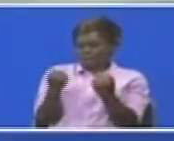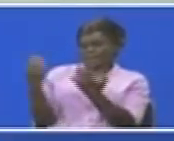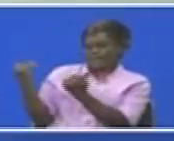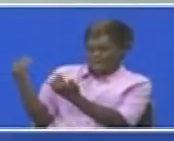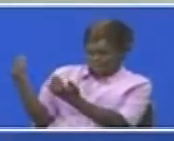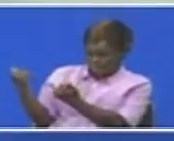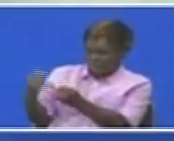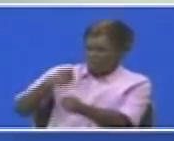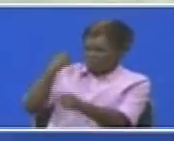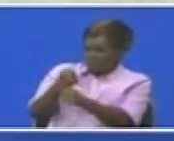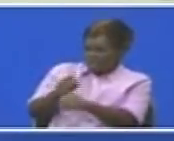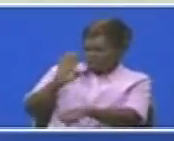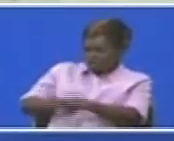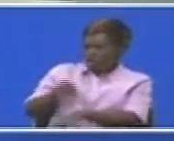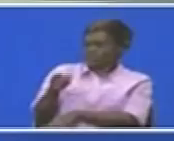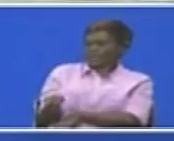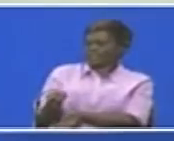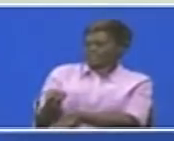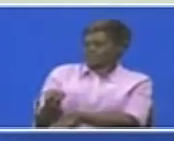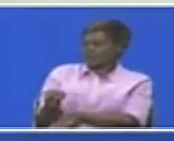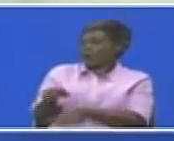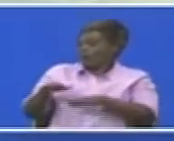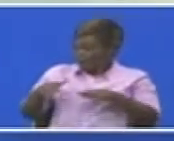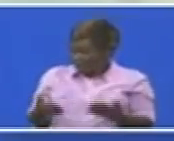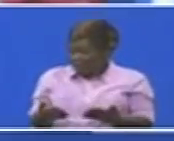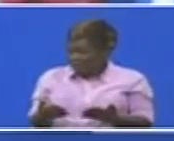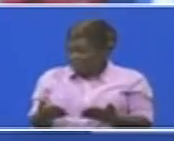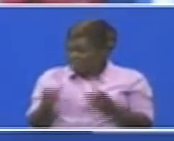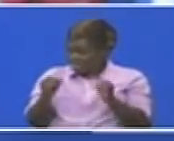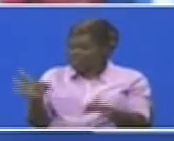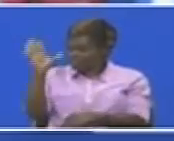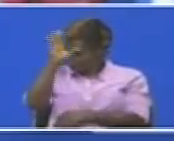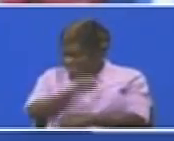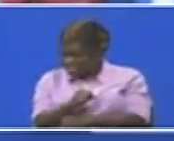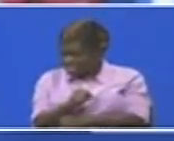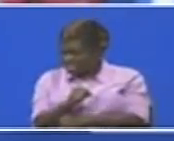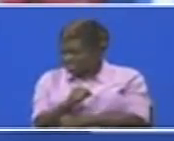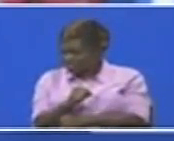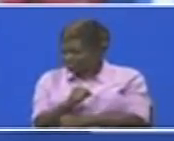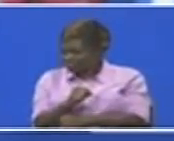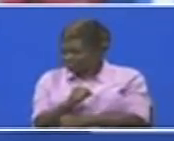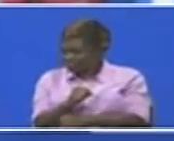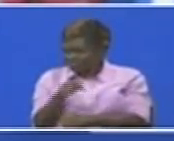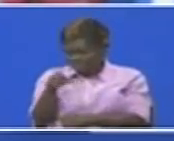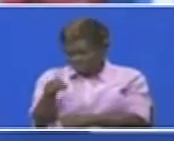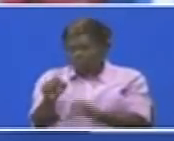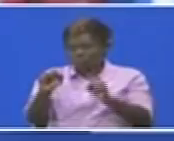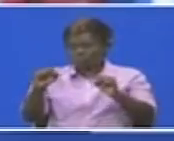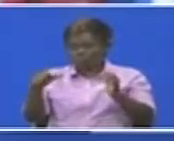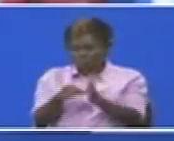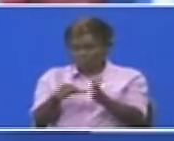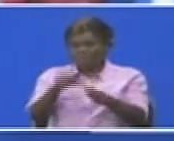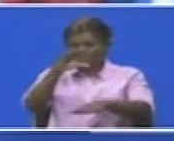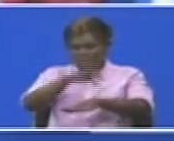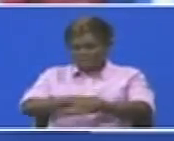hotel, and working on them. Otherwise, if you don't do something, you'll soon be a statistic.